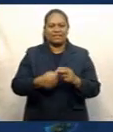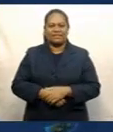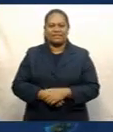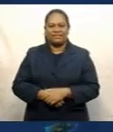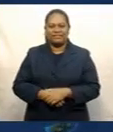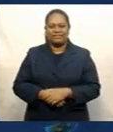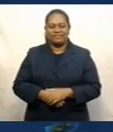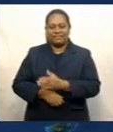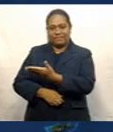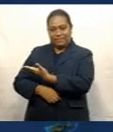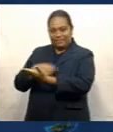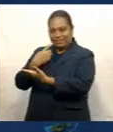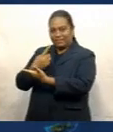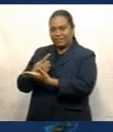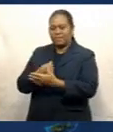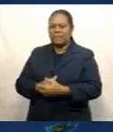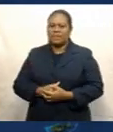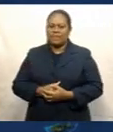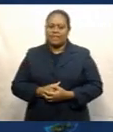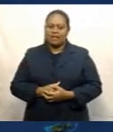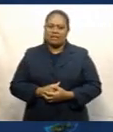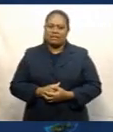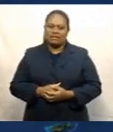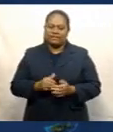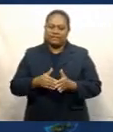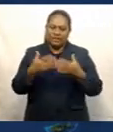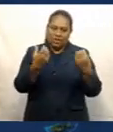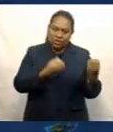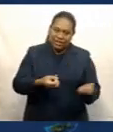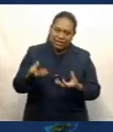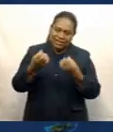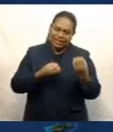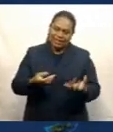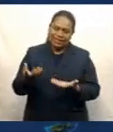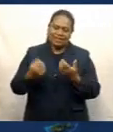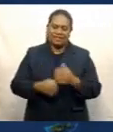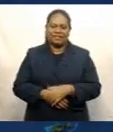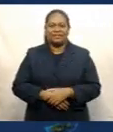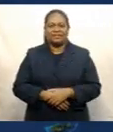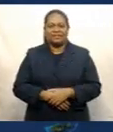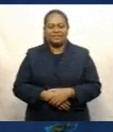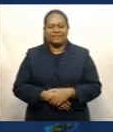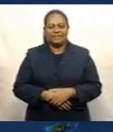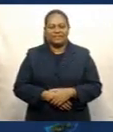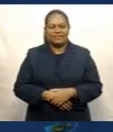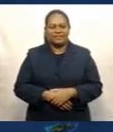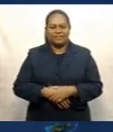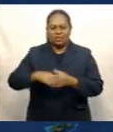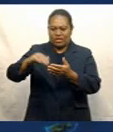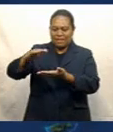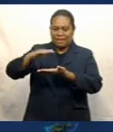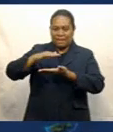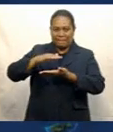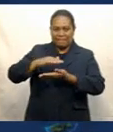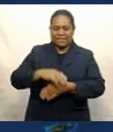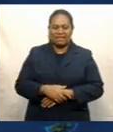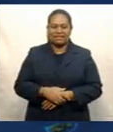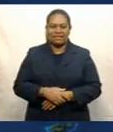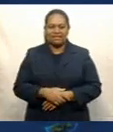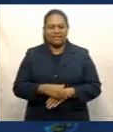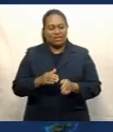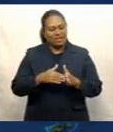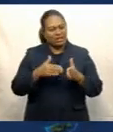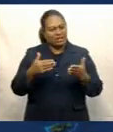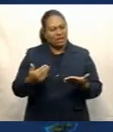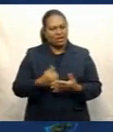to raise enough funds to be able to deliver the staple grocery packs to those that are currently